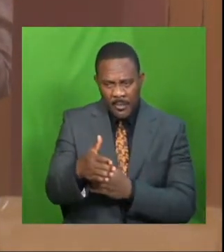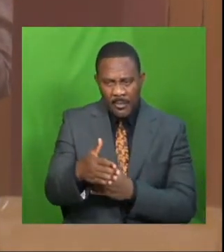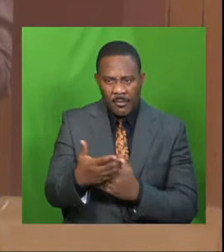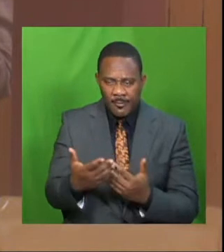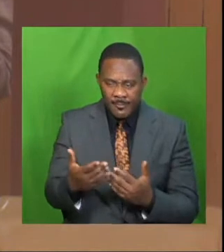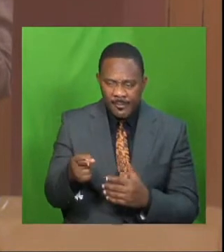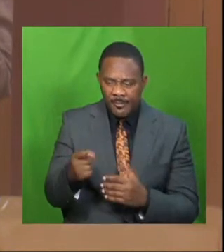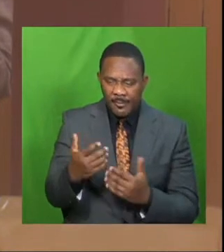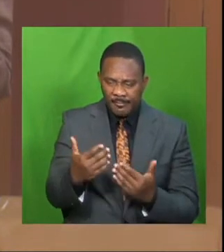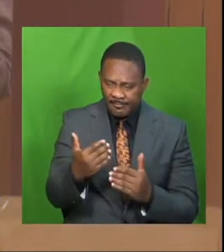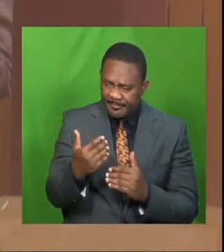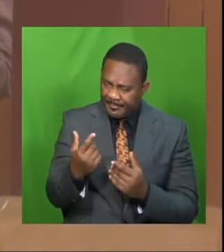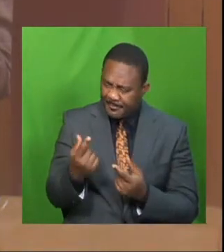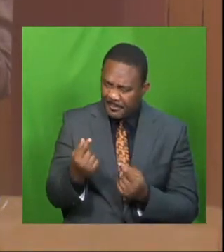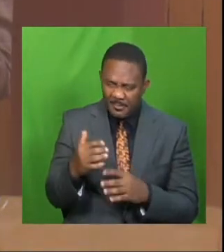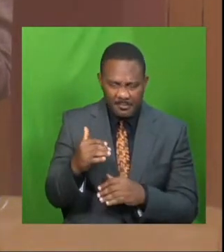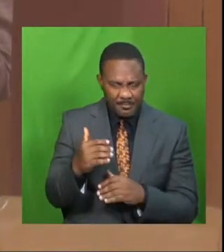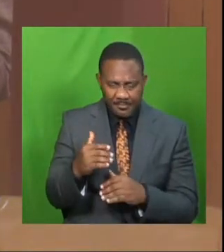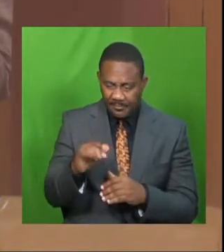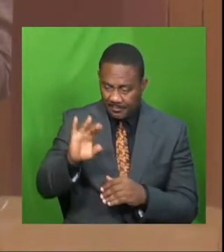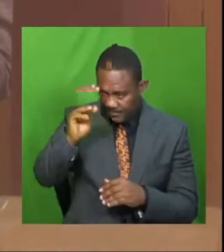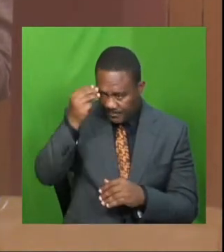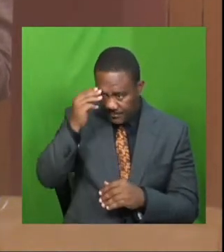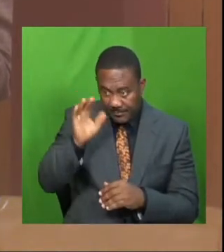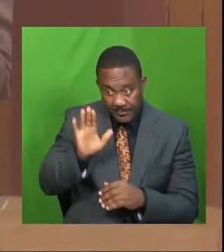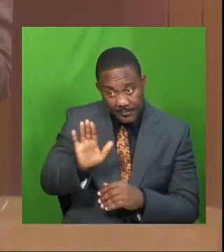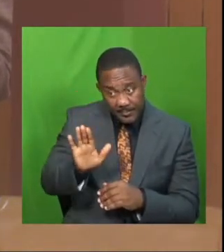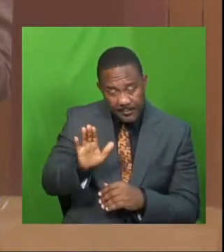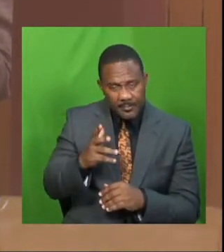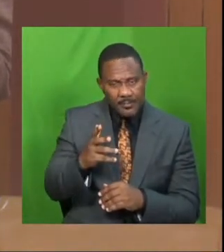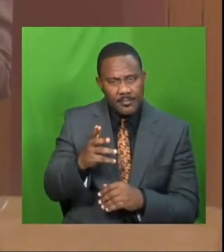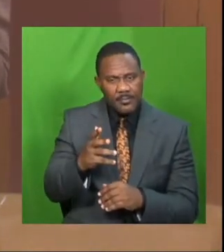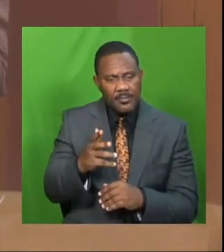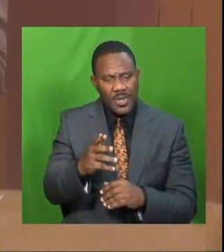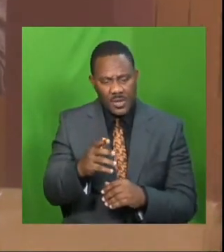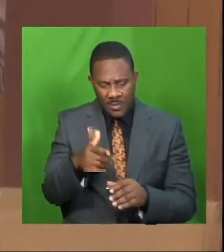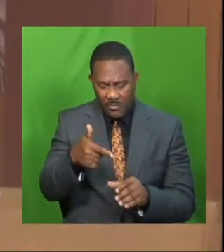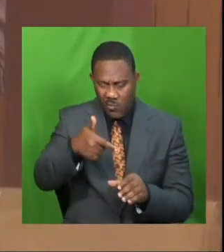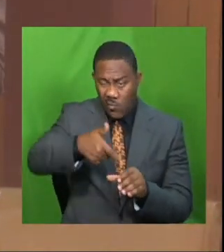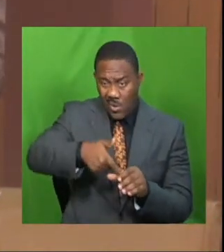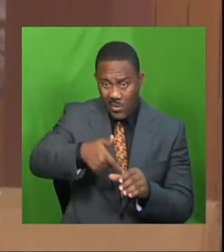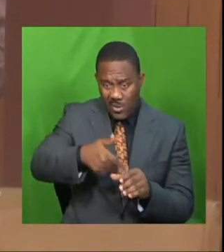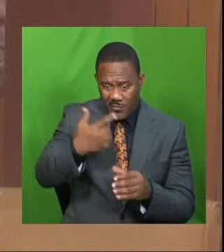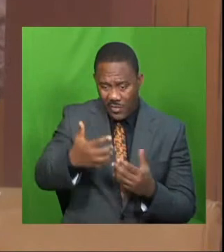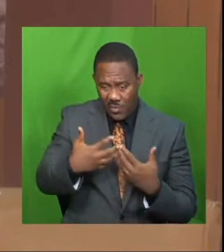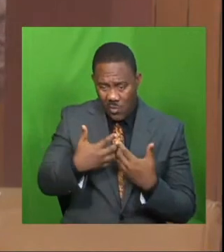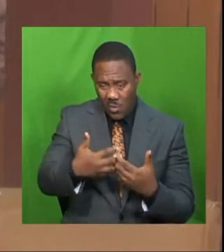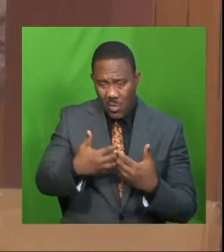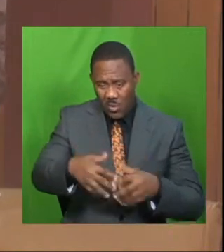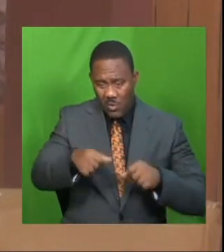the step being taken by the Ministry to mechanize premise fuel supply across the country.